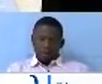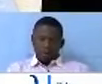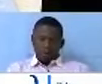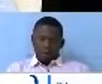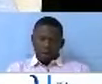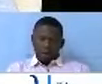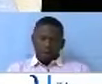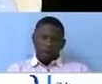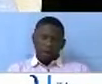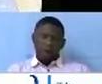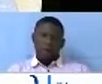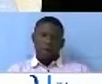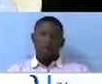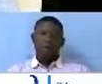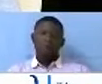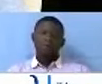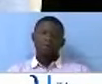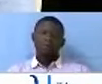Council, you may continue.